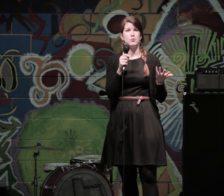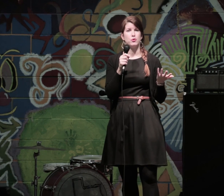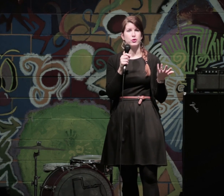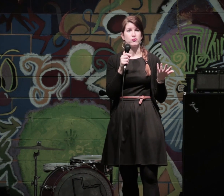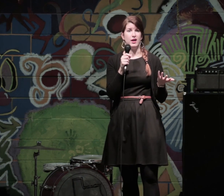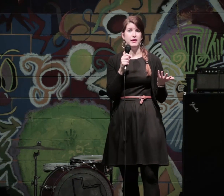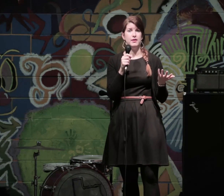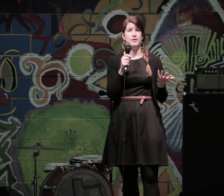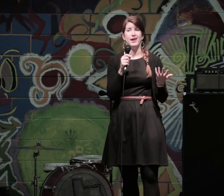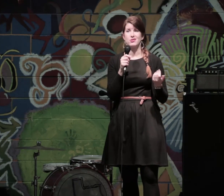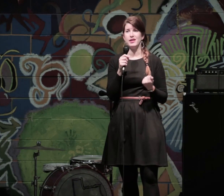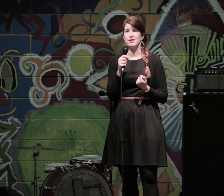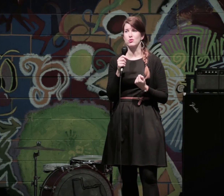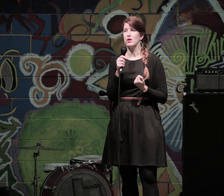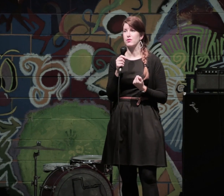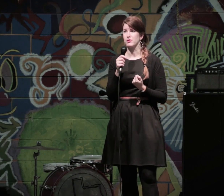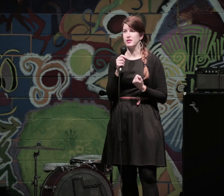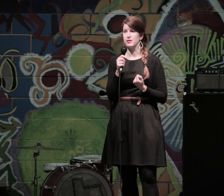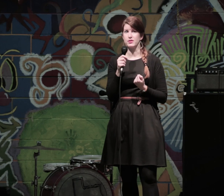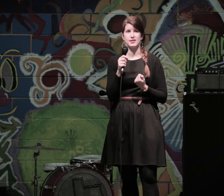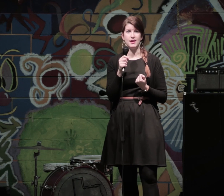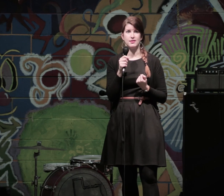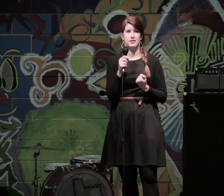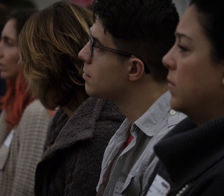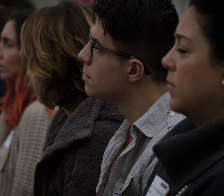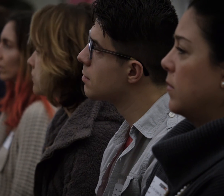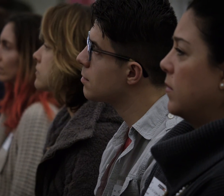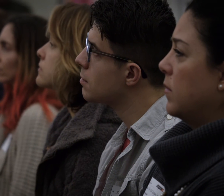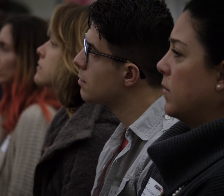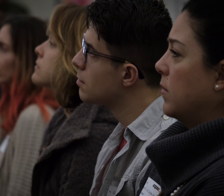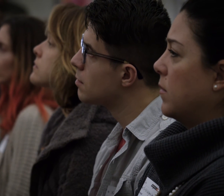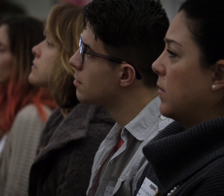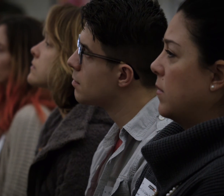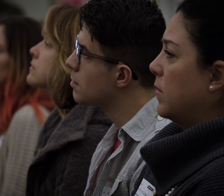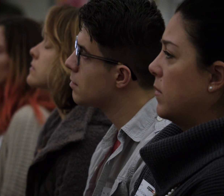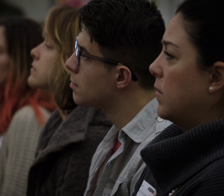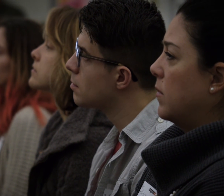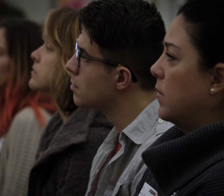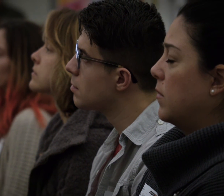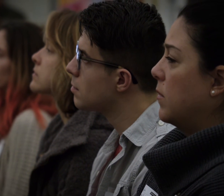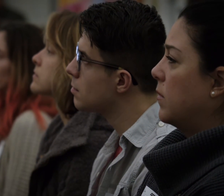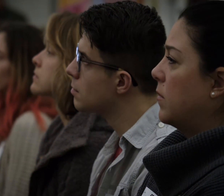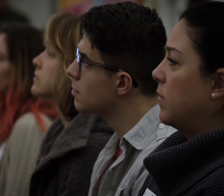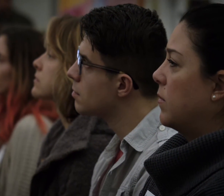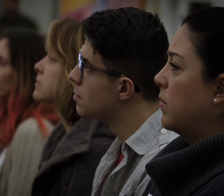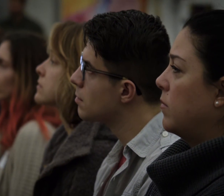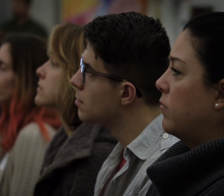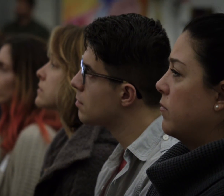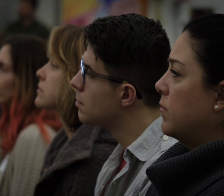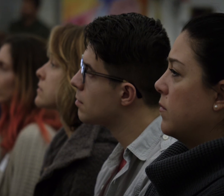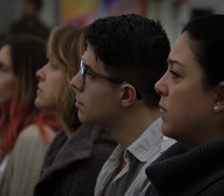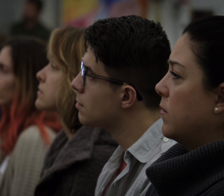for example, the word run actually has like 12 or 13 different signs because it's all about the meaning behind the word. So we look at the